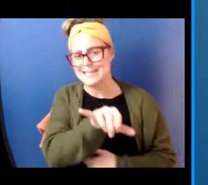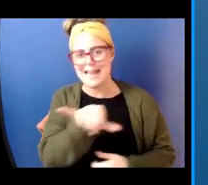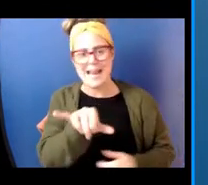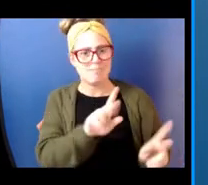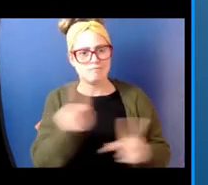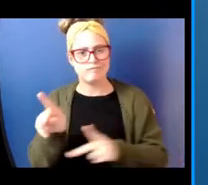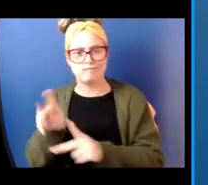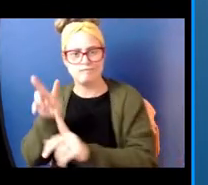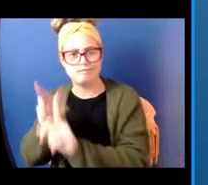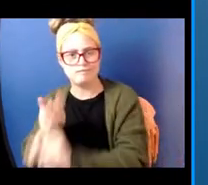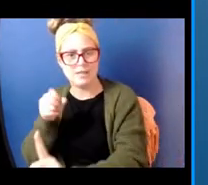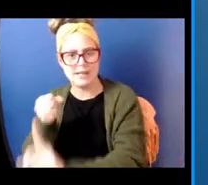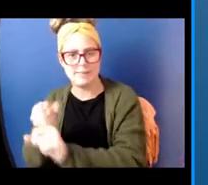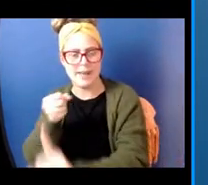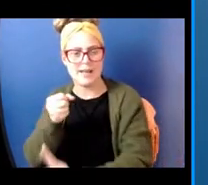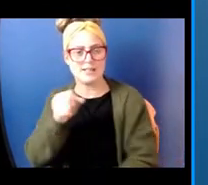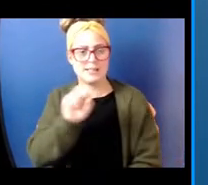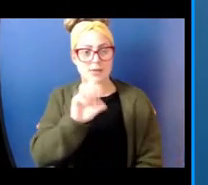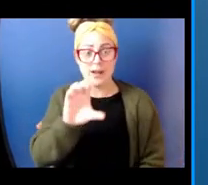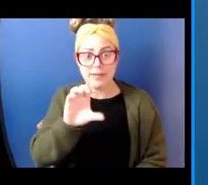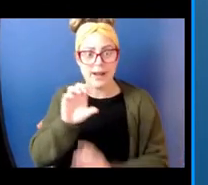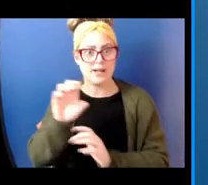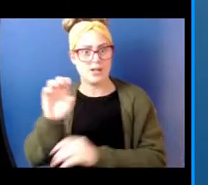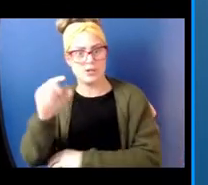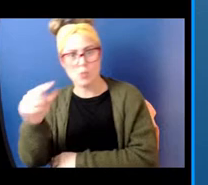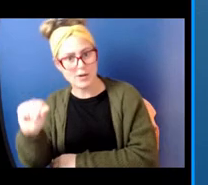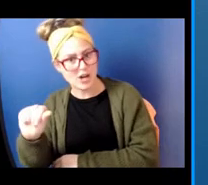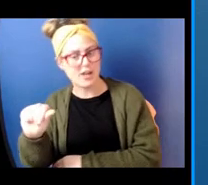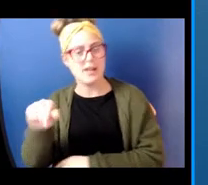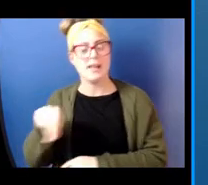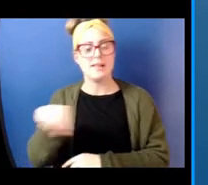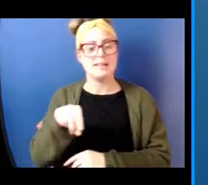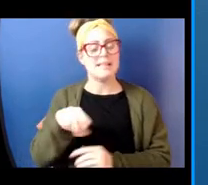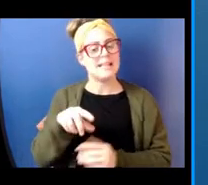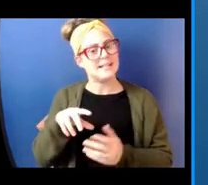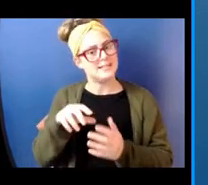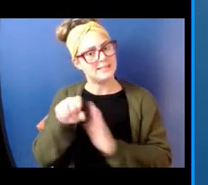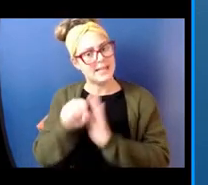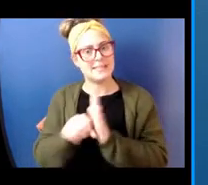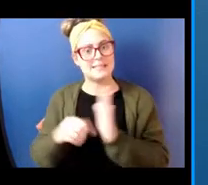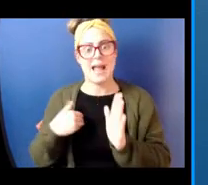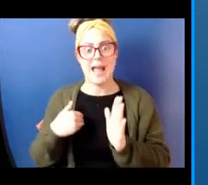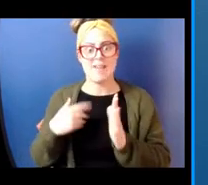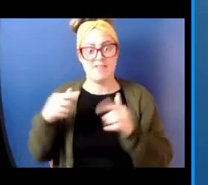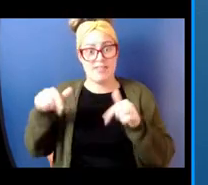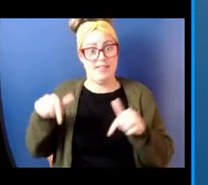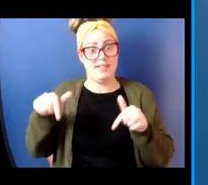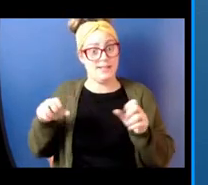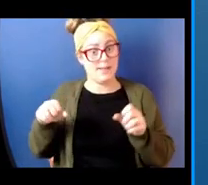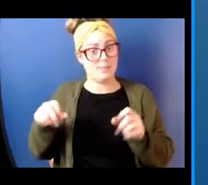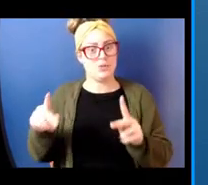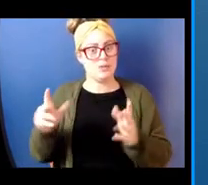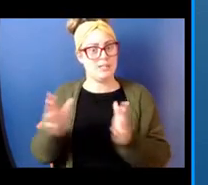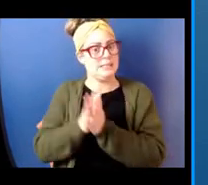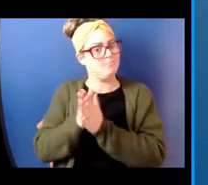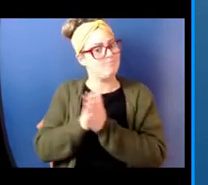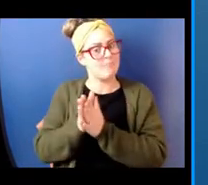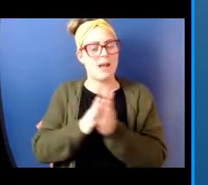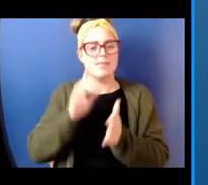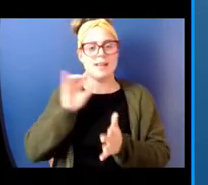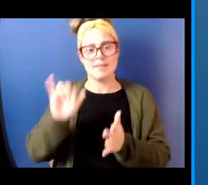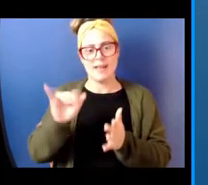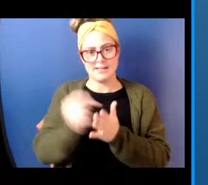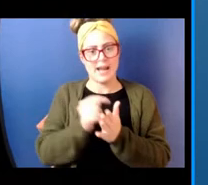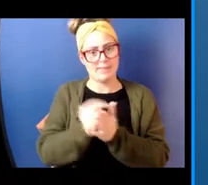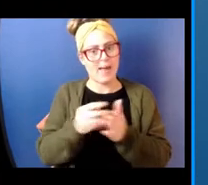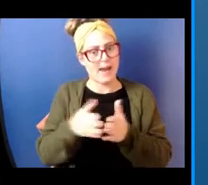Georgia and these neighboring states have this contagious uh opportunity and I think this window really opens up the